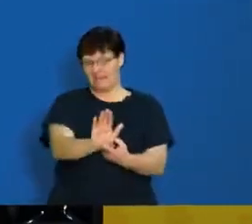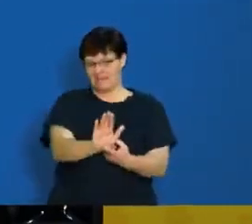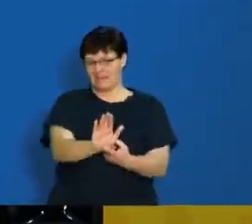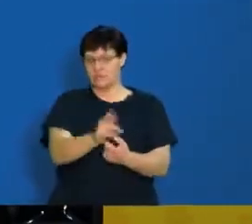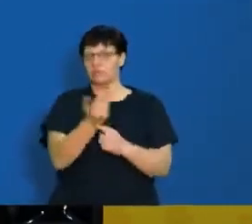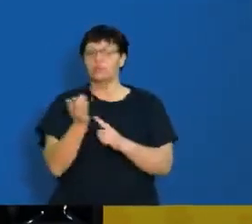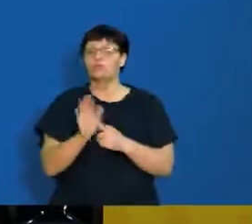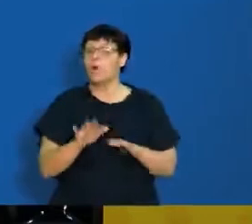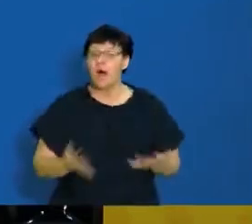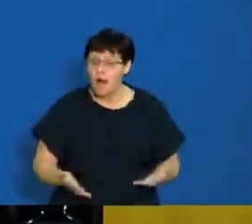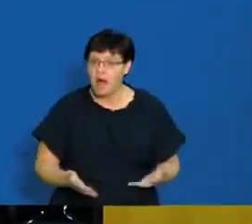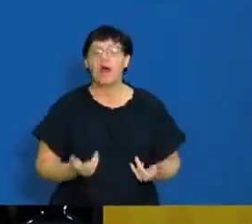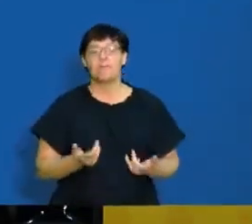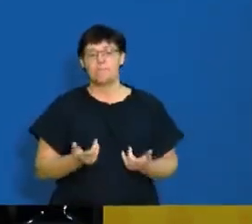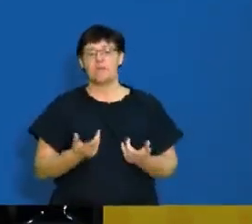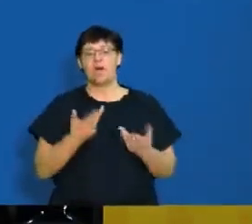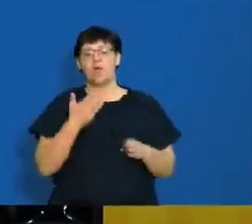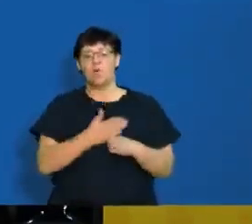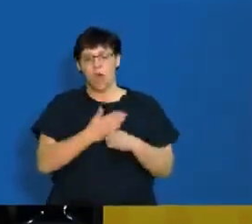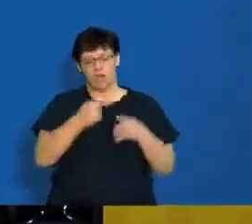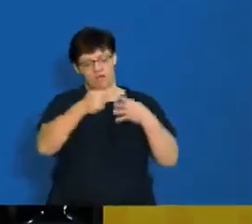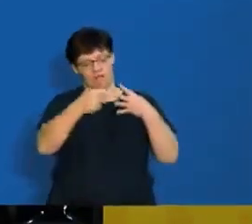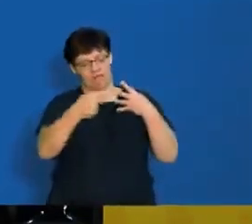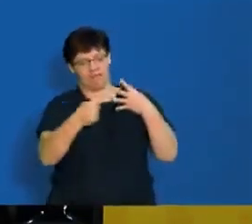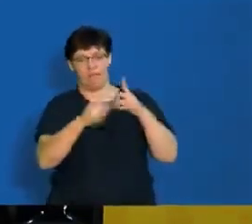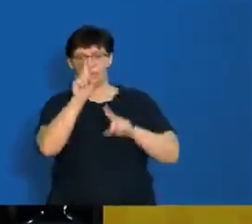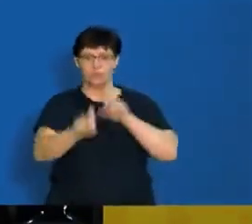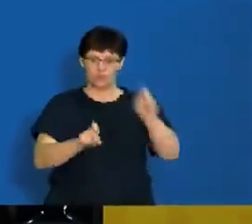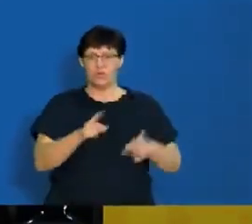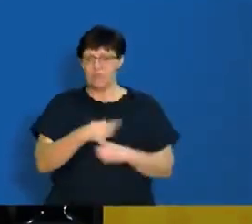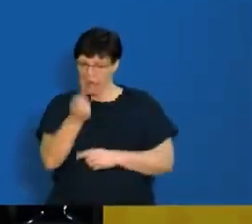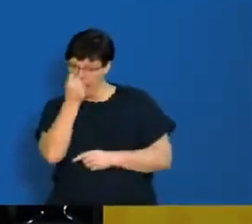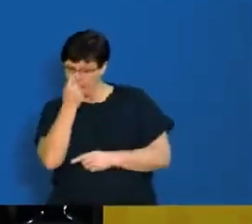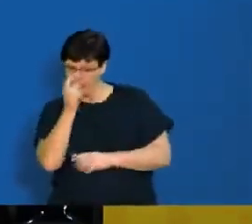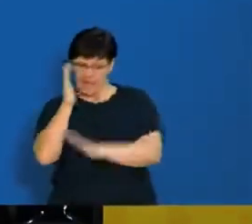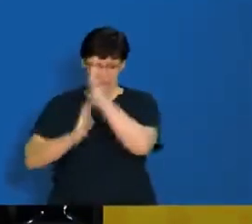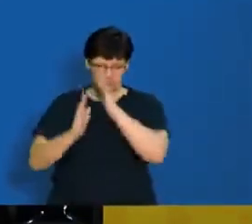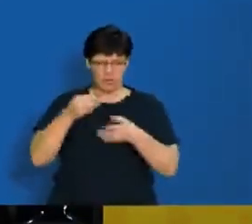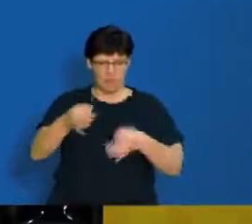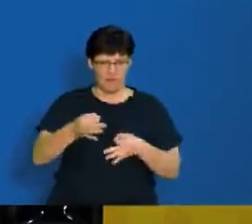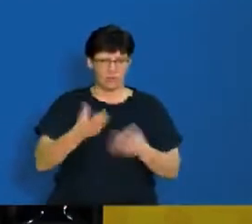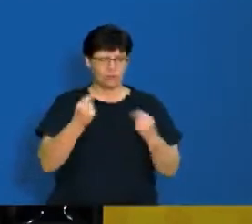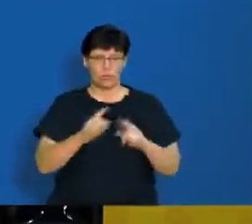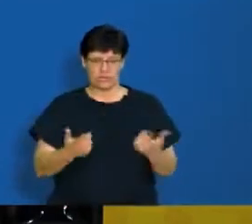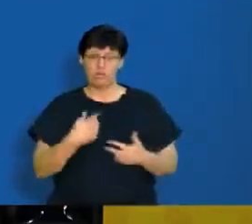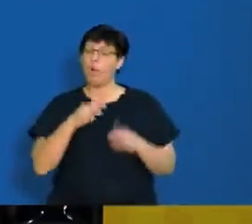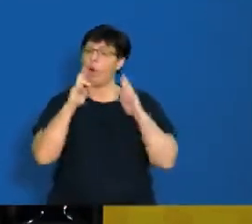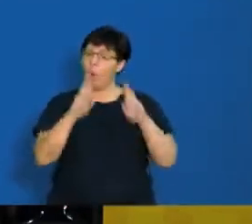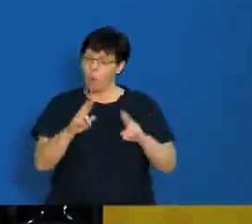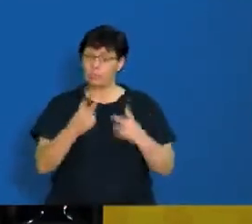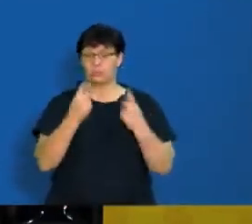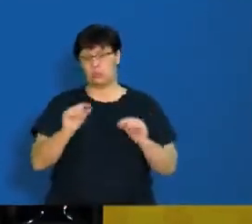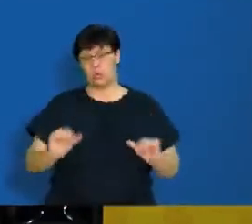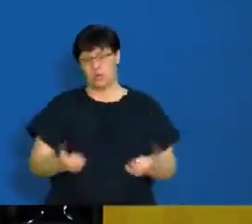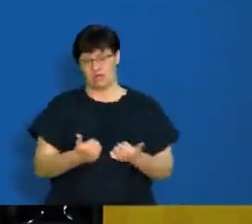show you how to work through the different questions and how to make sense of your history paper. And I hope you will do very, very